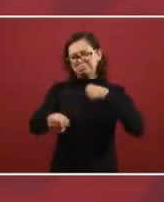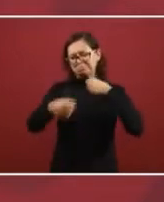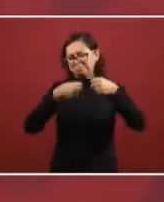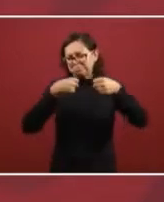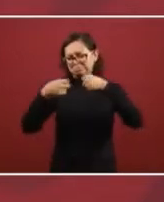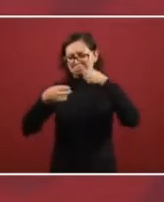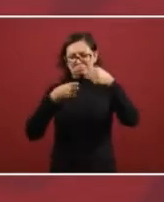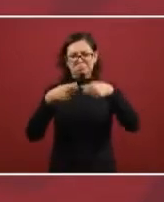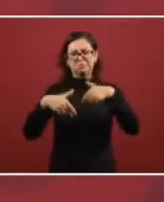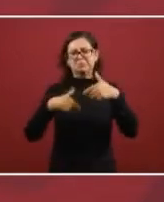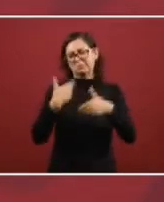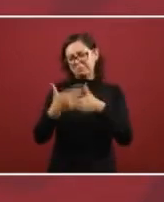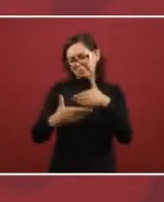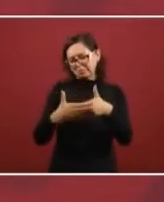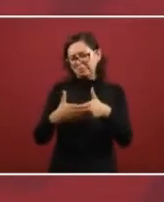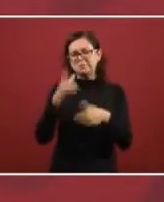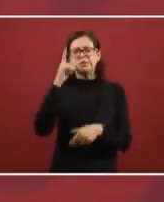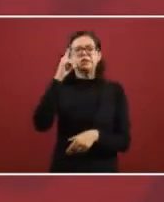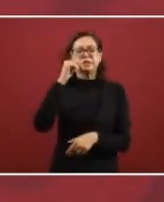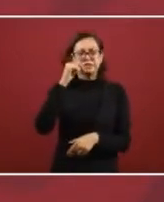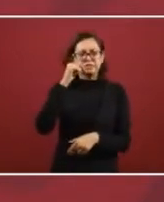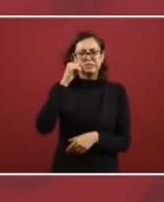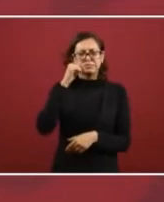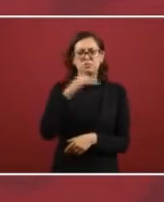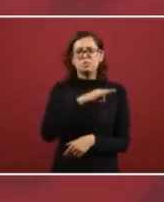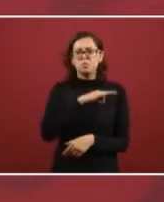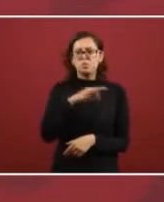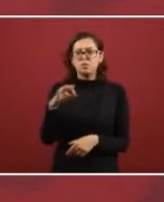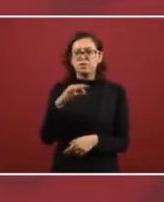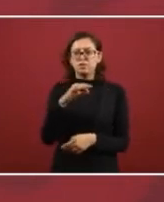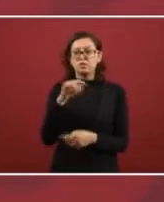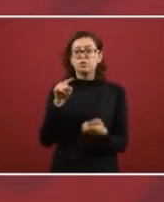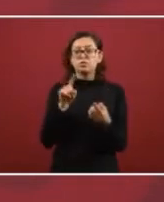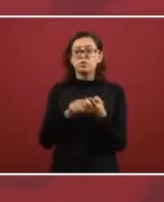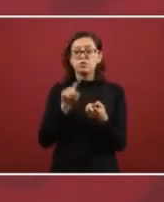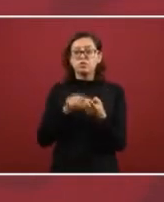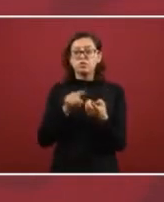to do that tomorrow. En